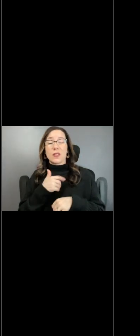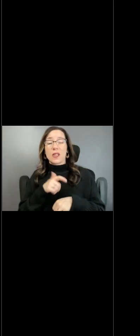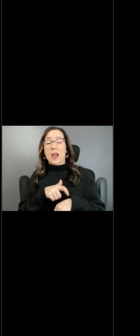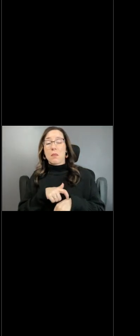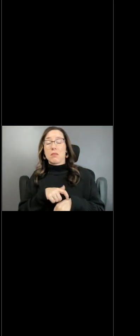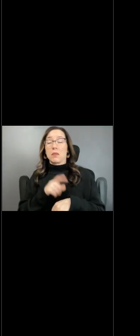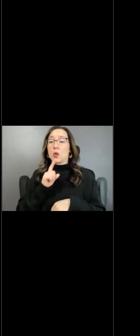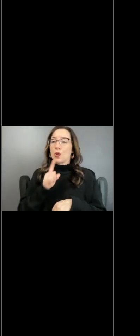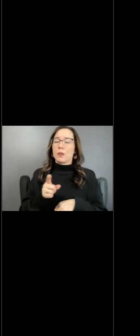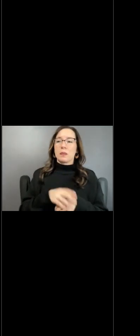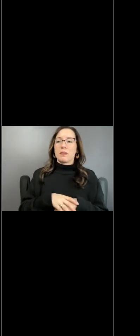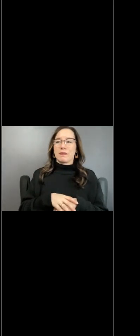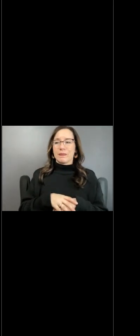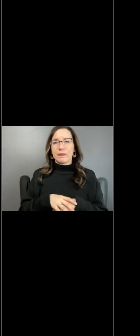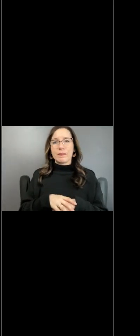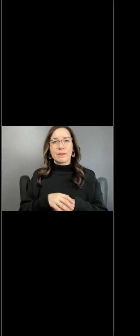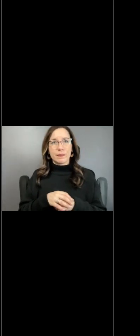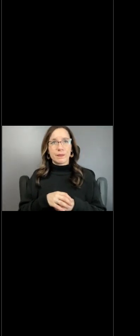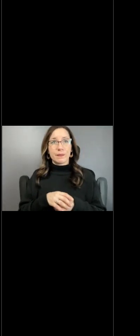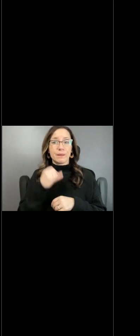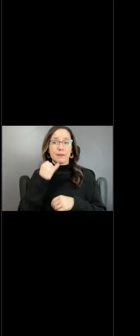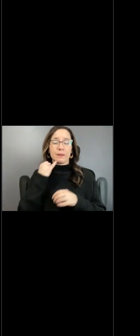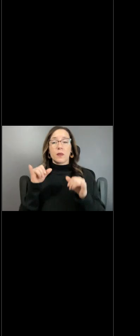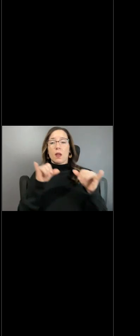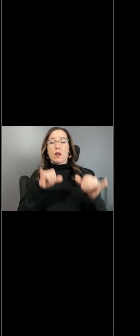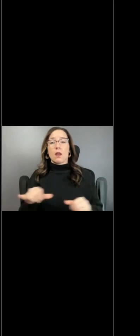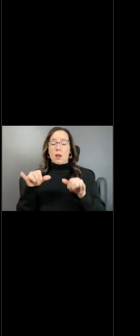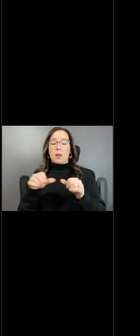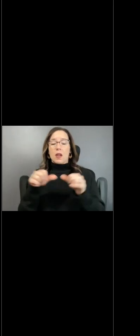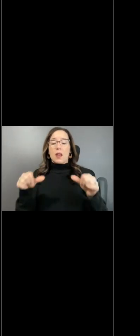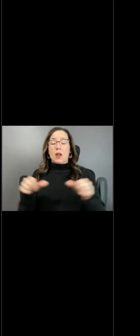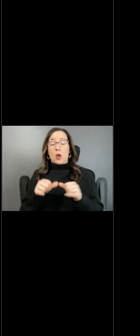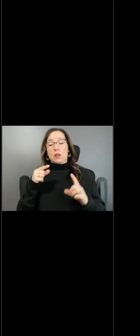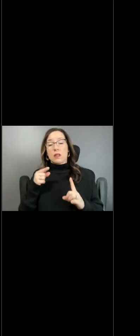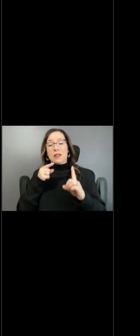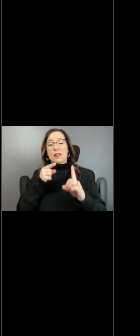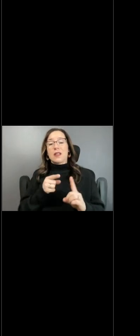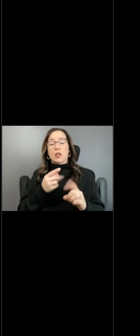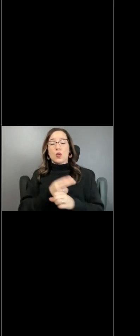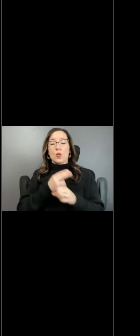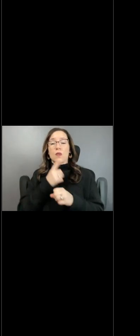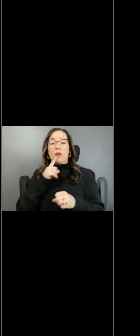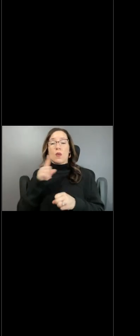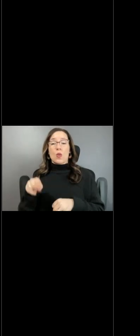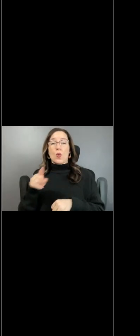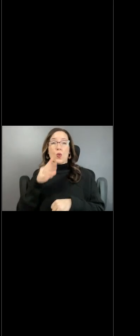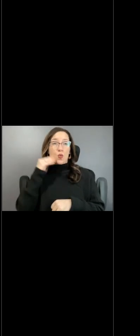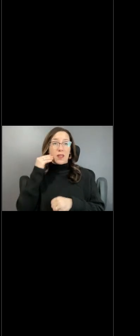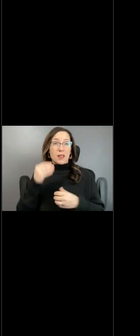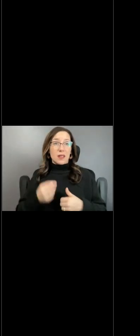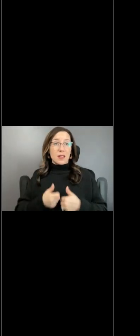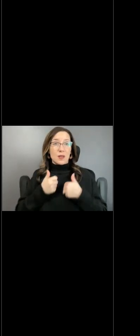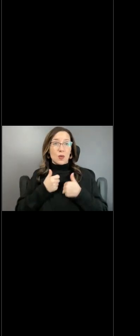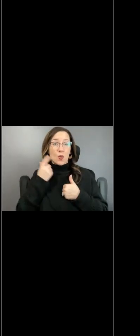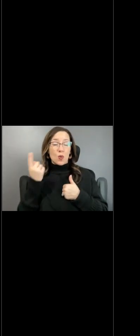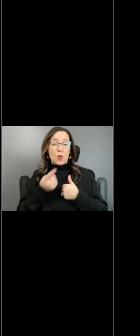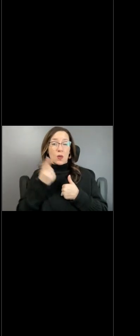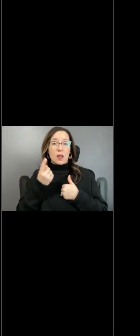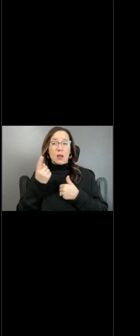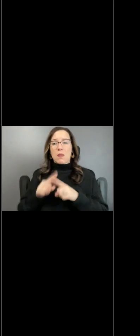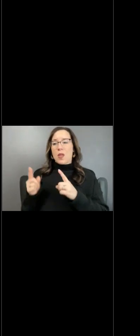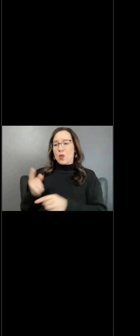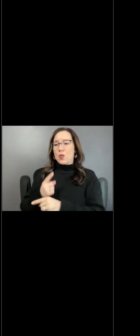Sure. All right. If common areas intended for use of residents only, but the regular use in